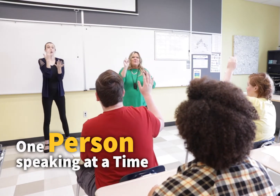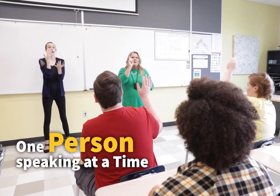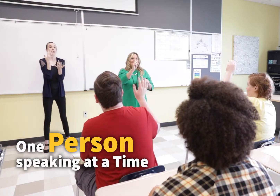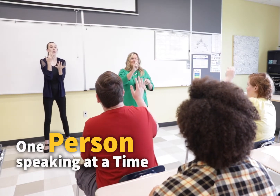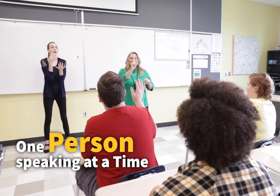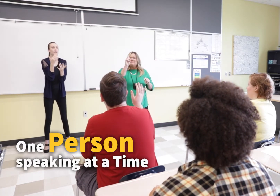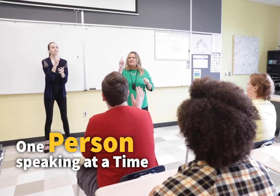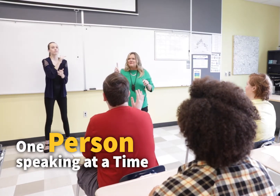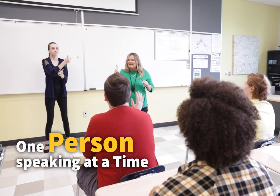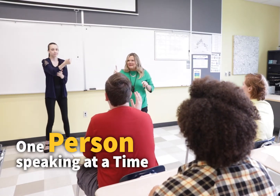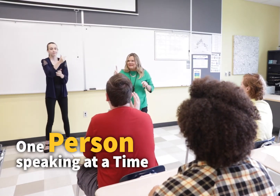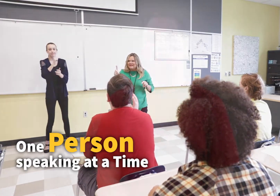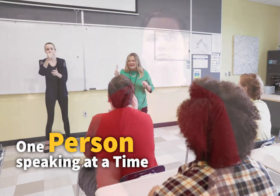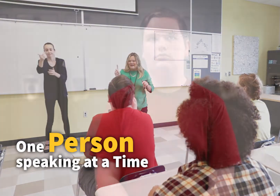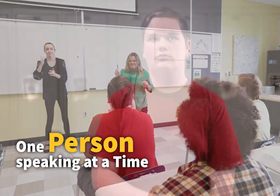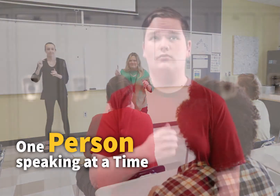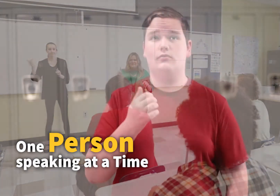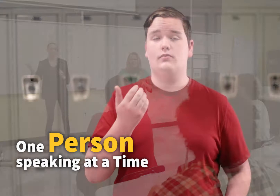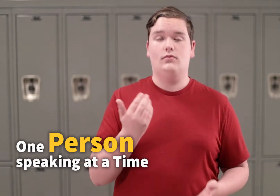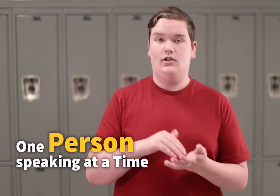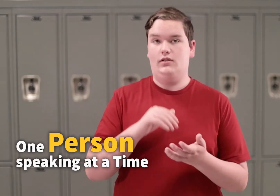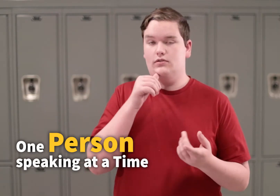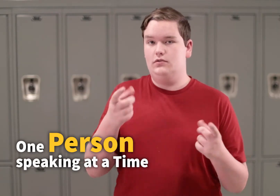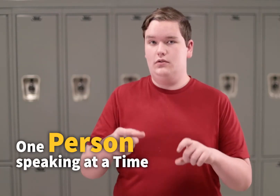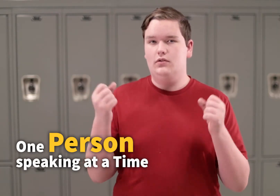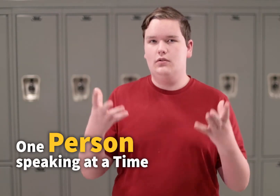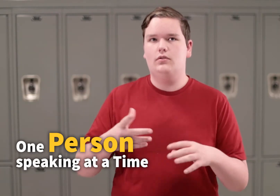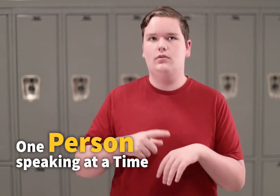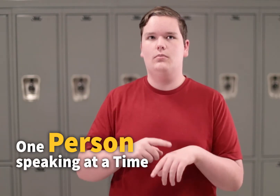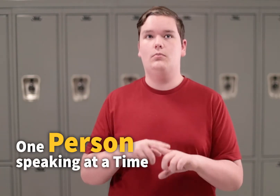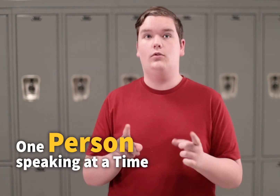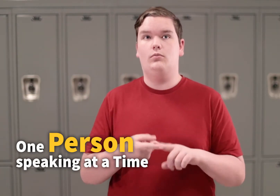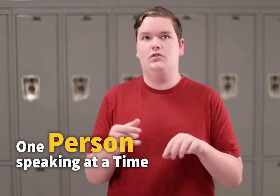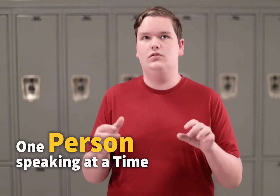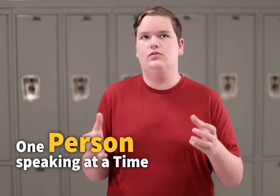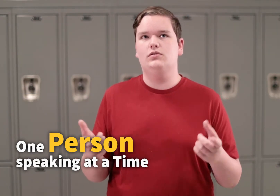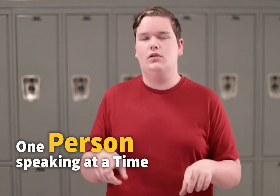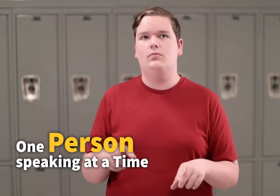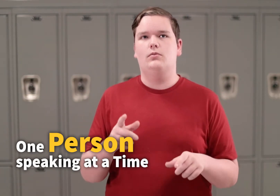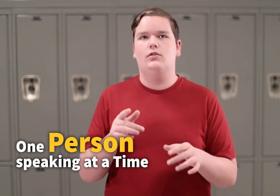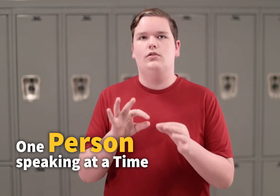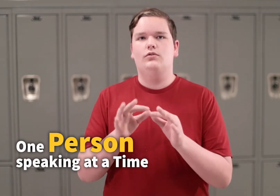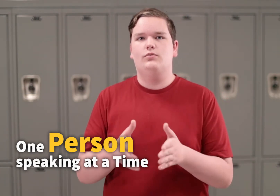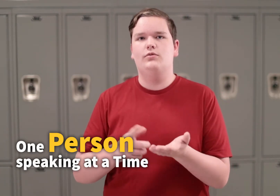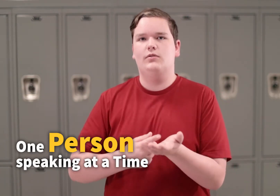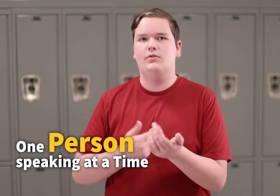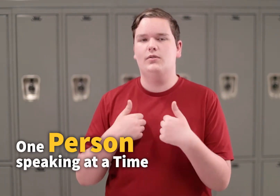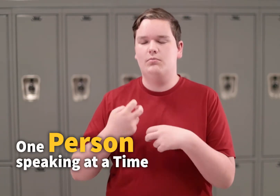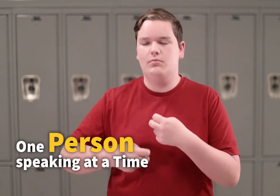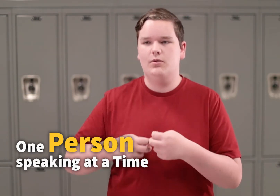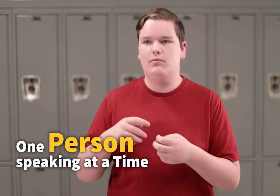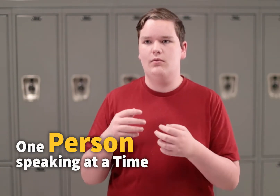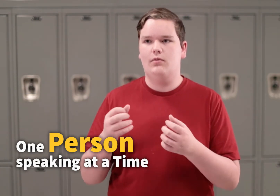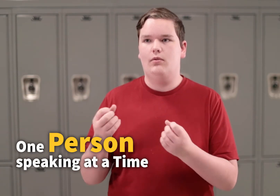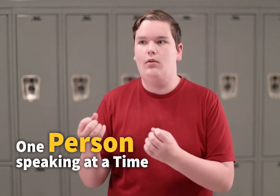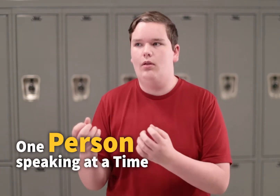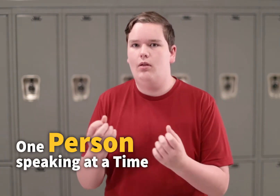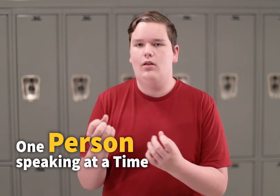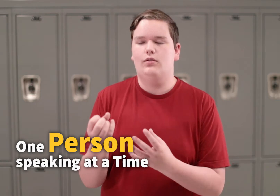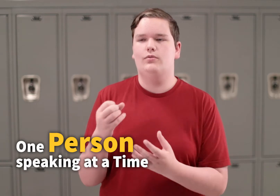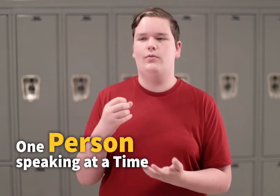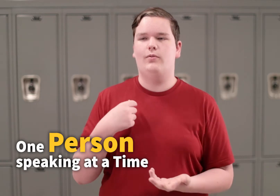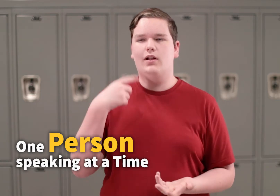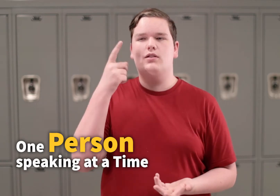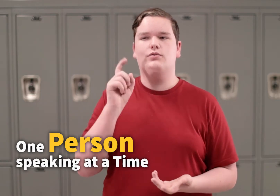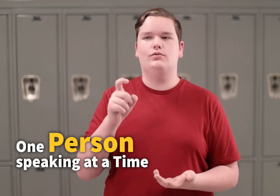Wait. One person at a time. John? It doesn't happen very often, but sometimes an interpreter will get